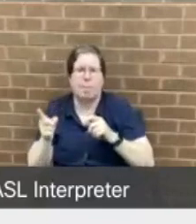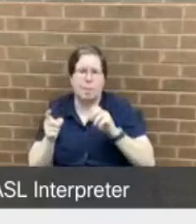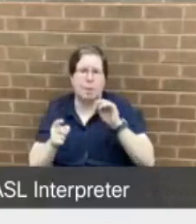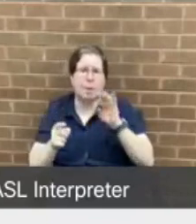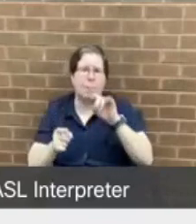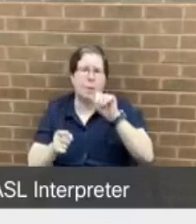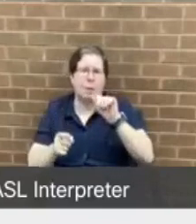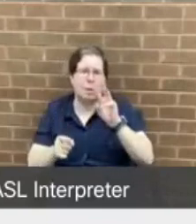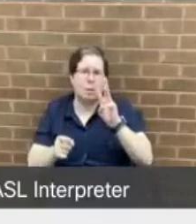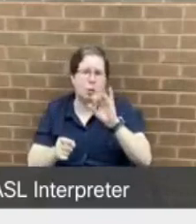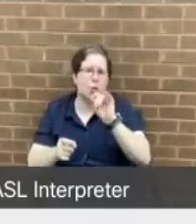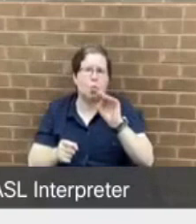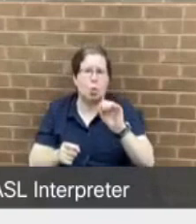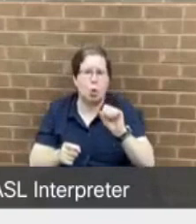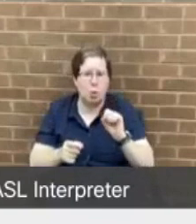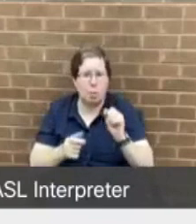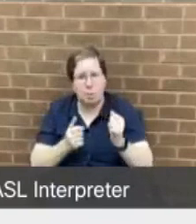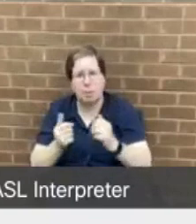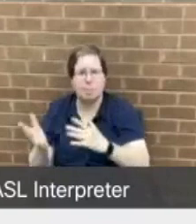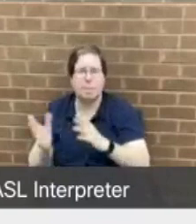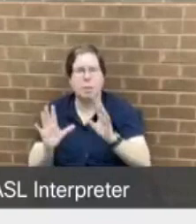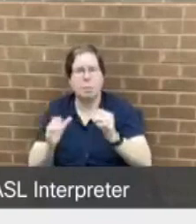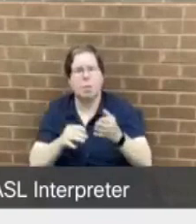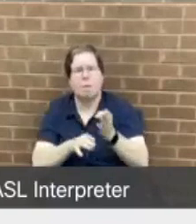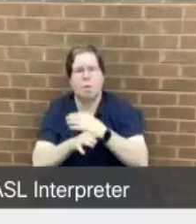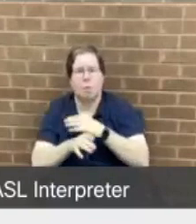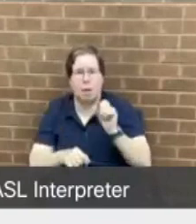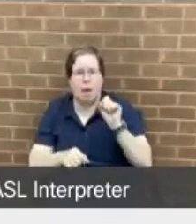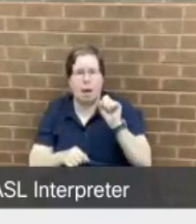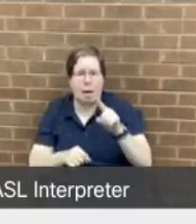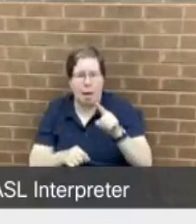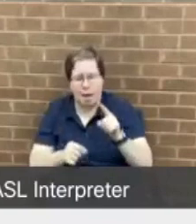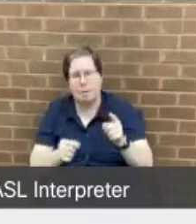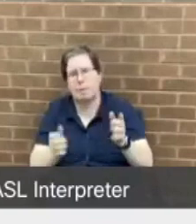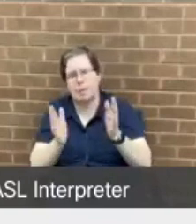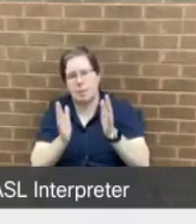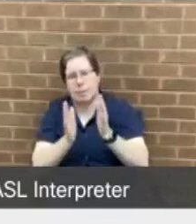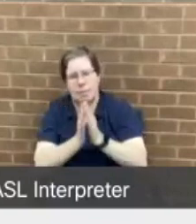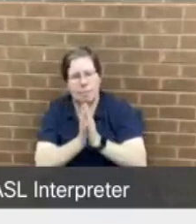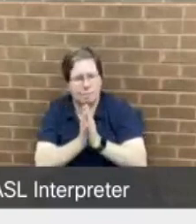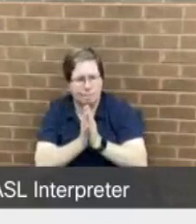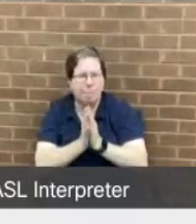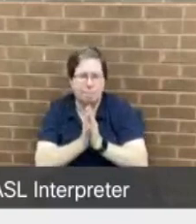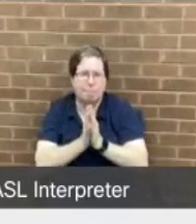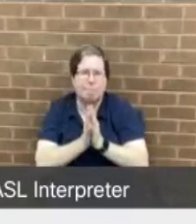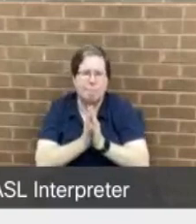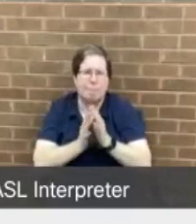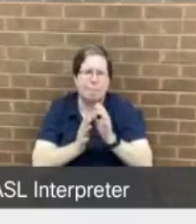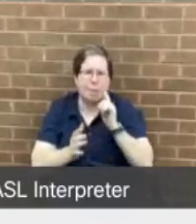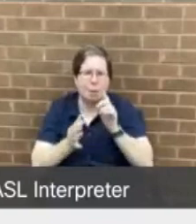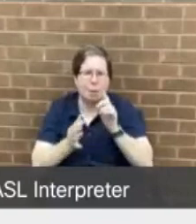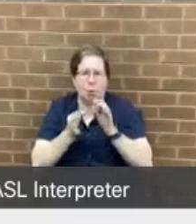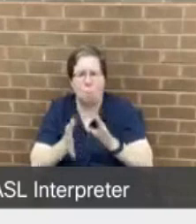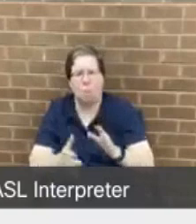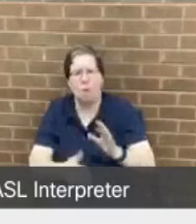Williams. And Melissa, before you start, I'm going to pause again if we could pause between each one of the speakers for our